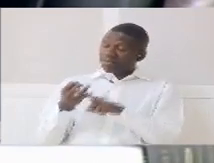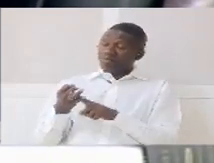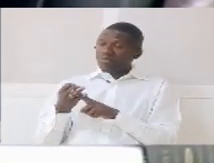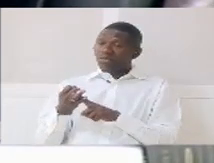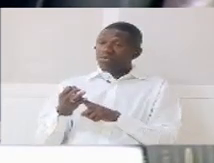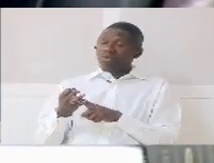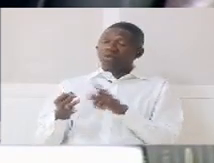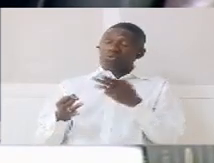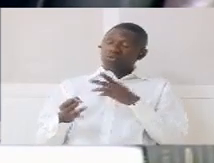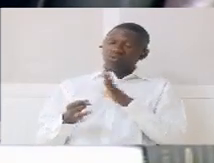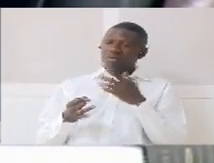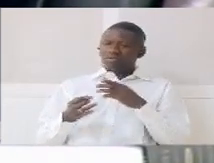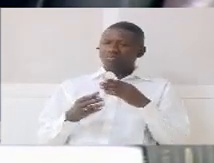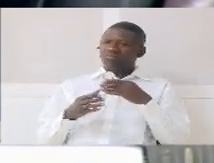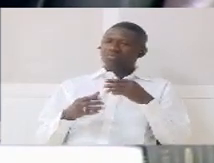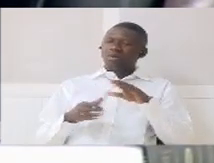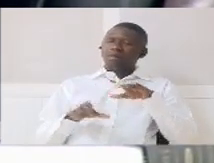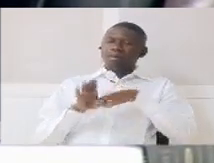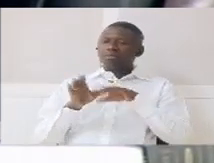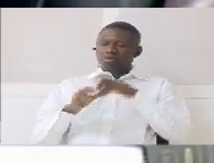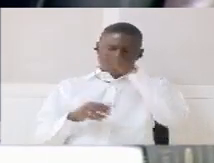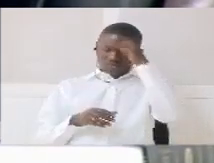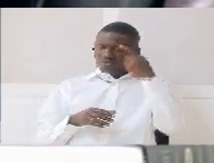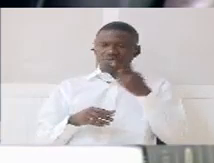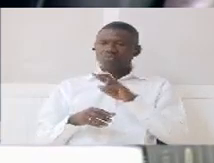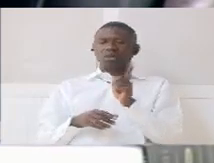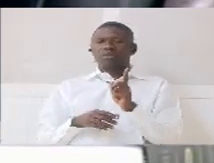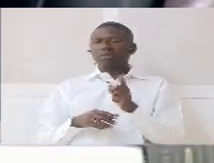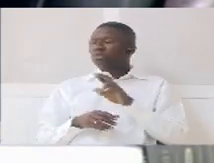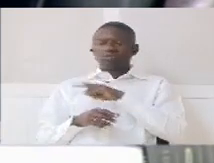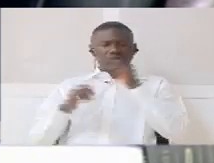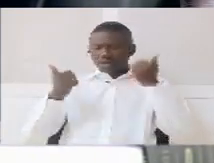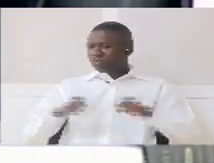You are an authority or what? That shouldn't happen.